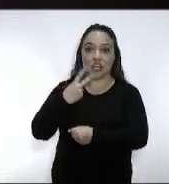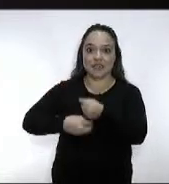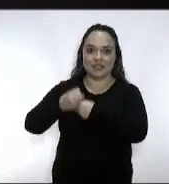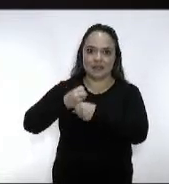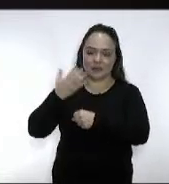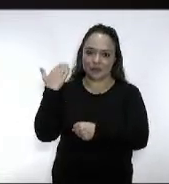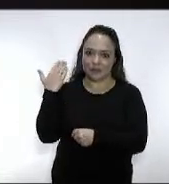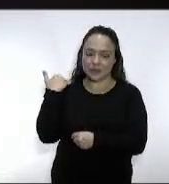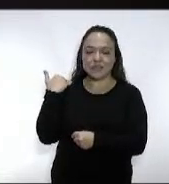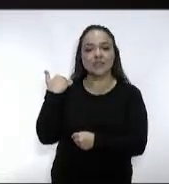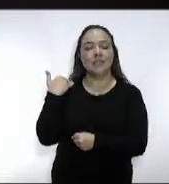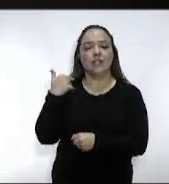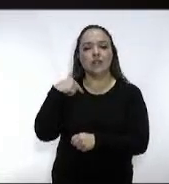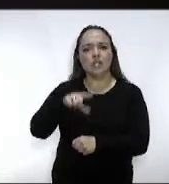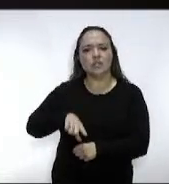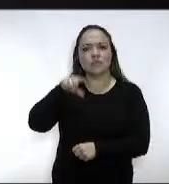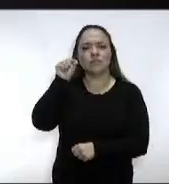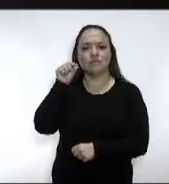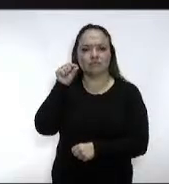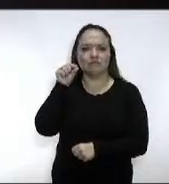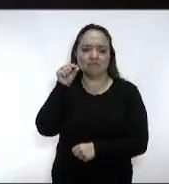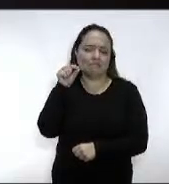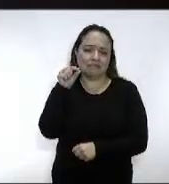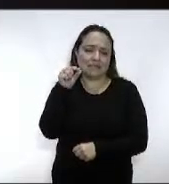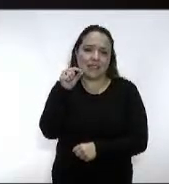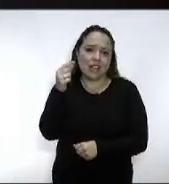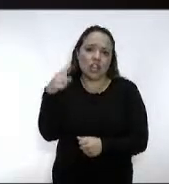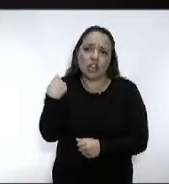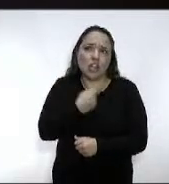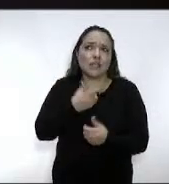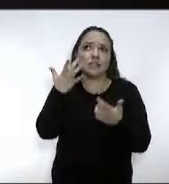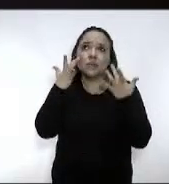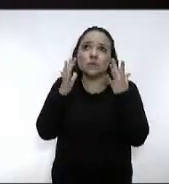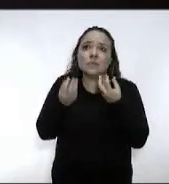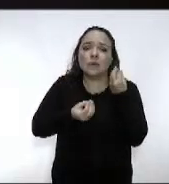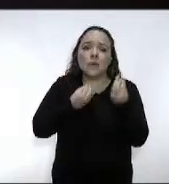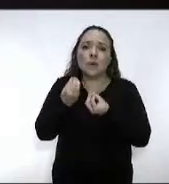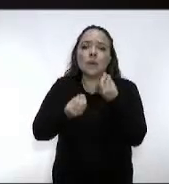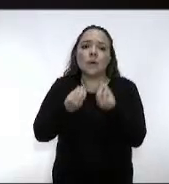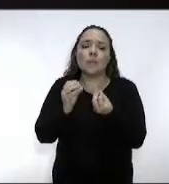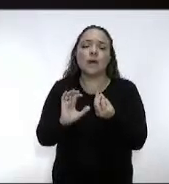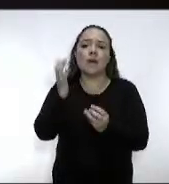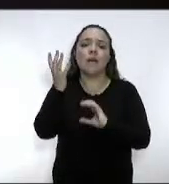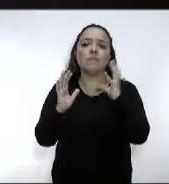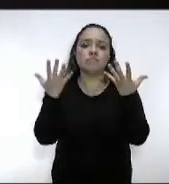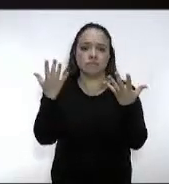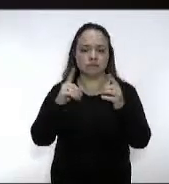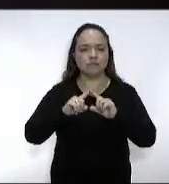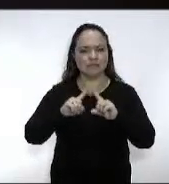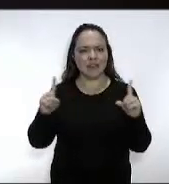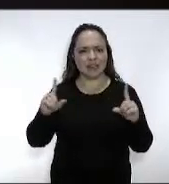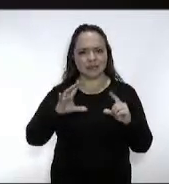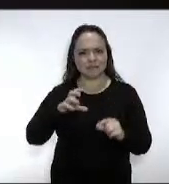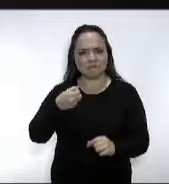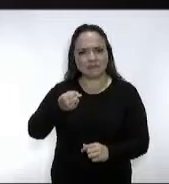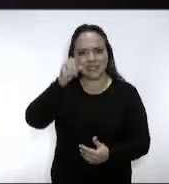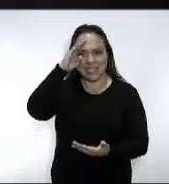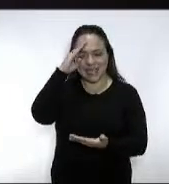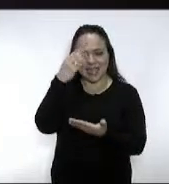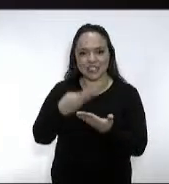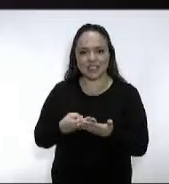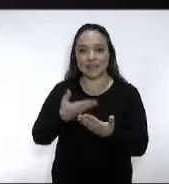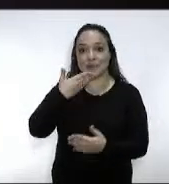2 years ago, each one of us made the same decision to take the American Academy course, and we did it blindly without knowing